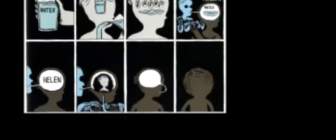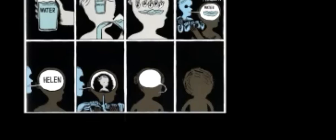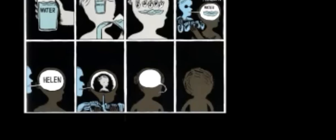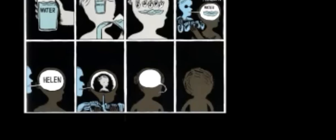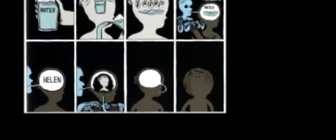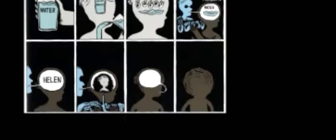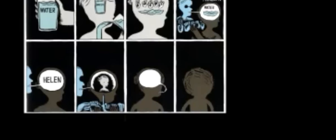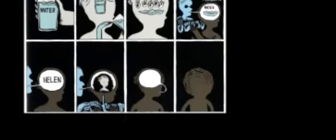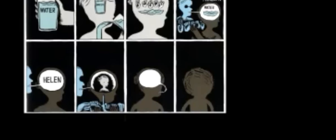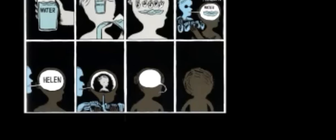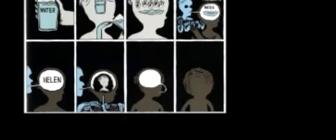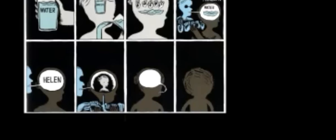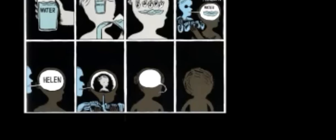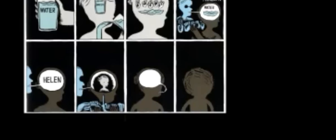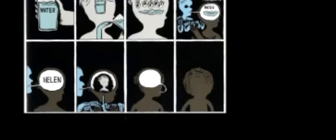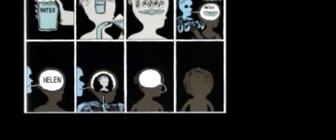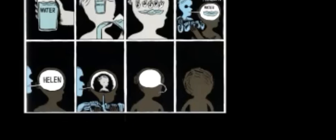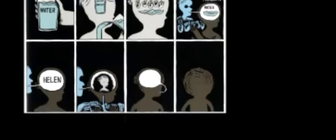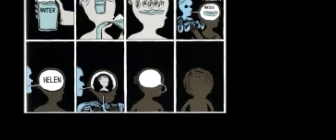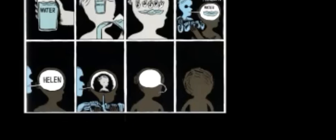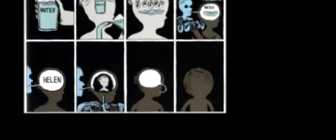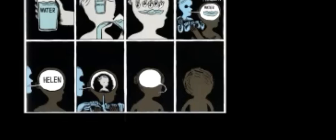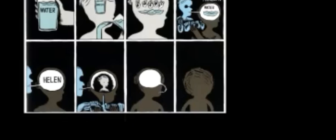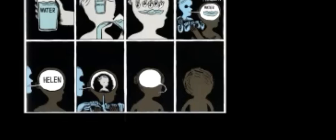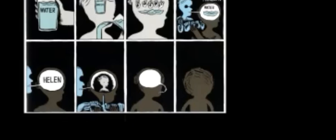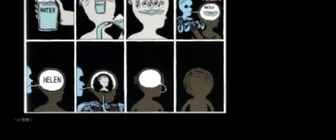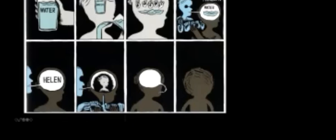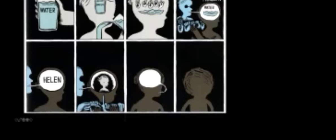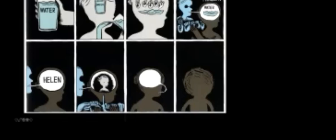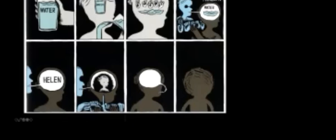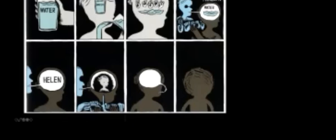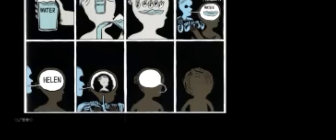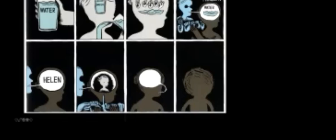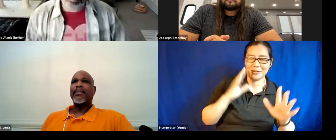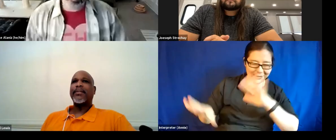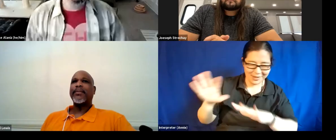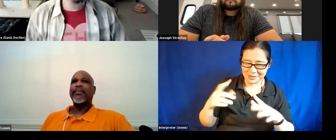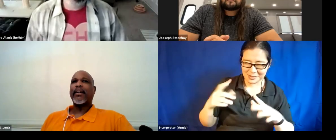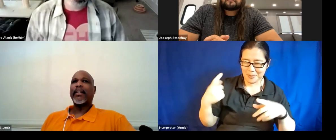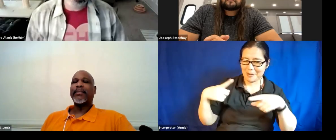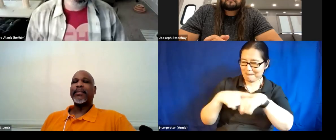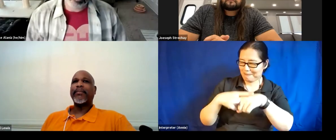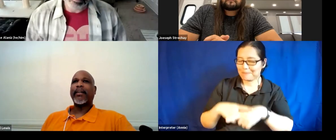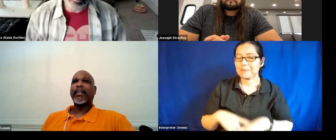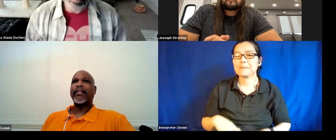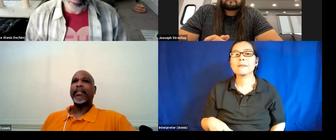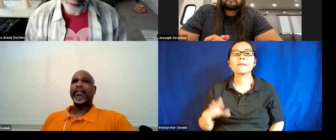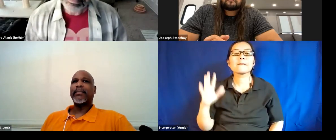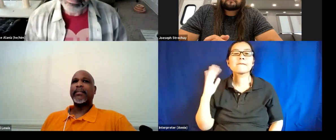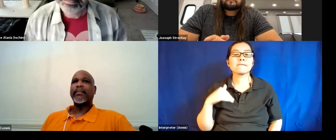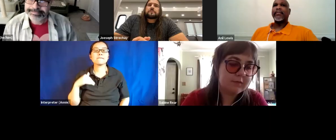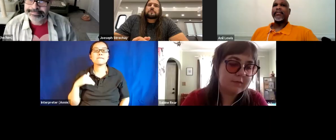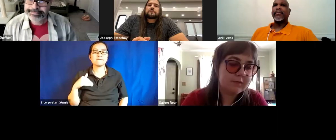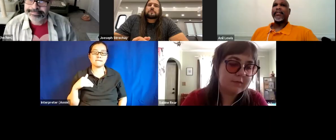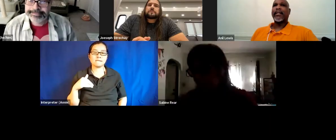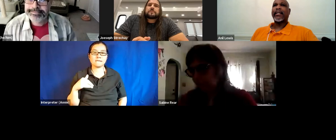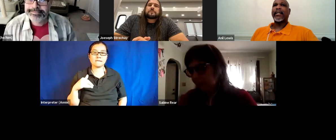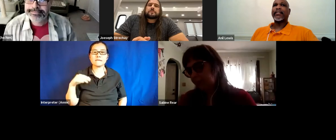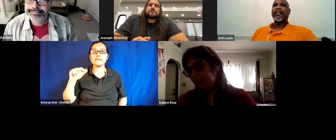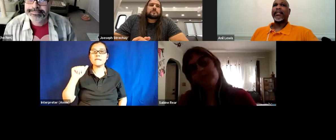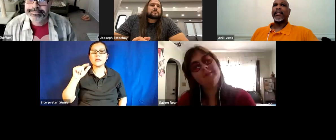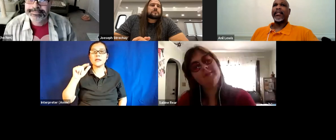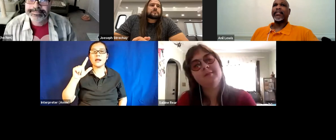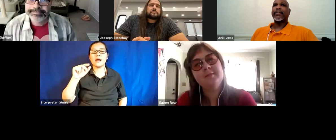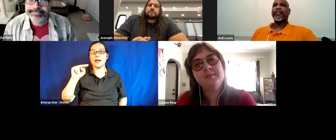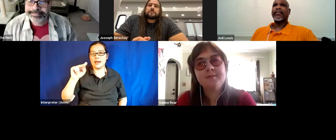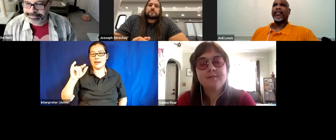runs us into maybe some of the problems that Sabine was pointing out before. Thank you. Do you find, do you find it? Well, I